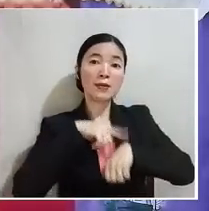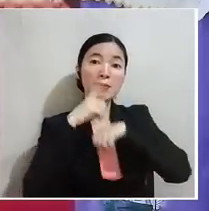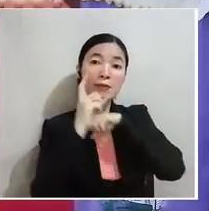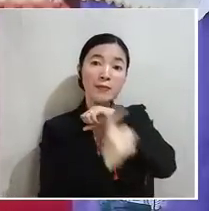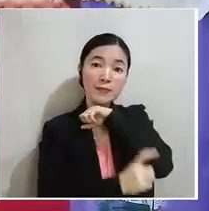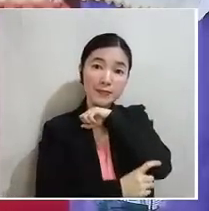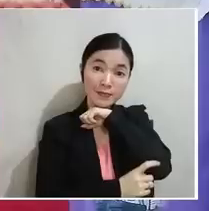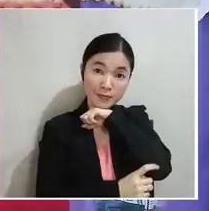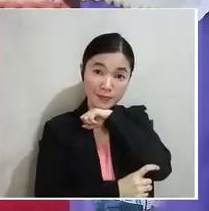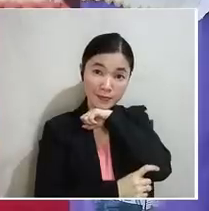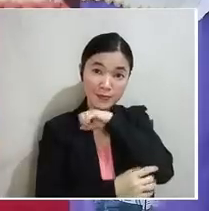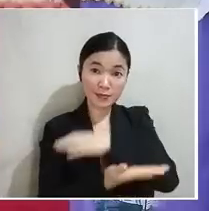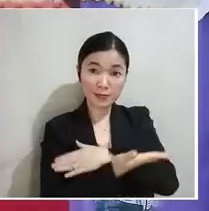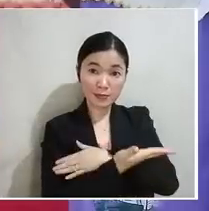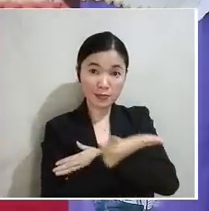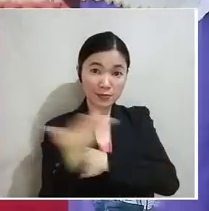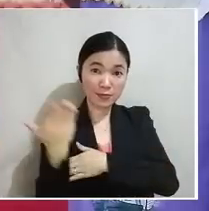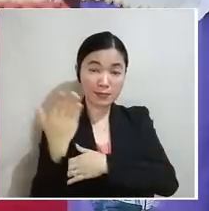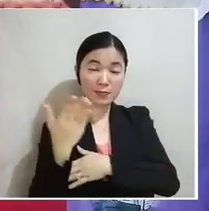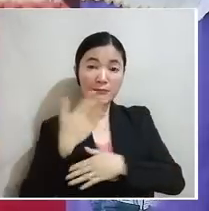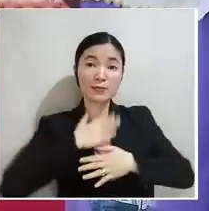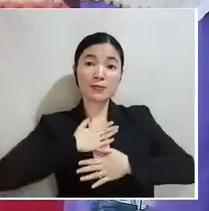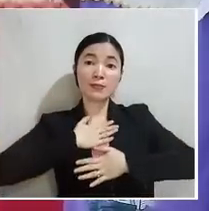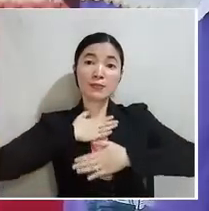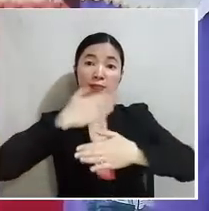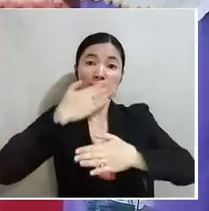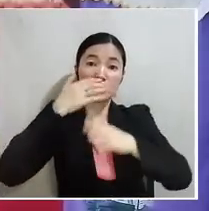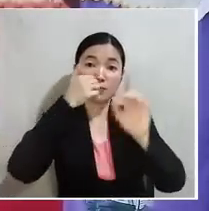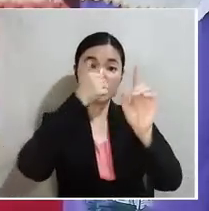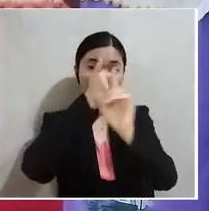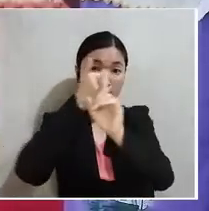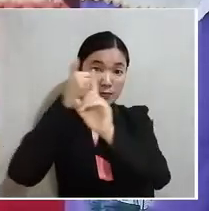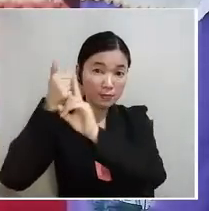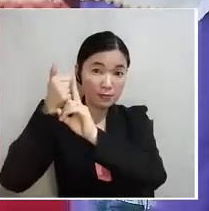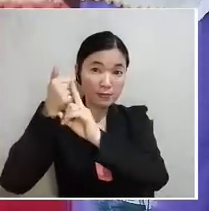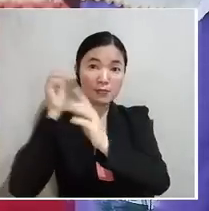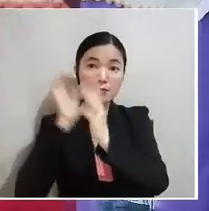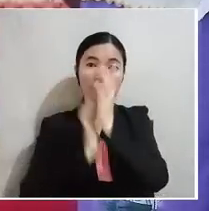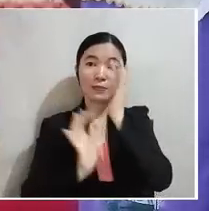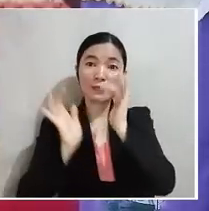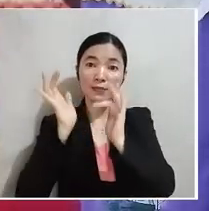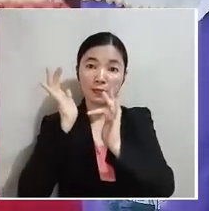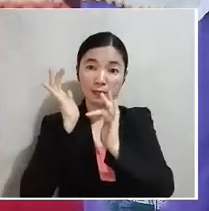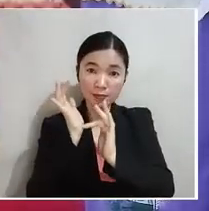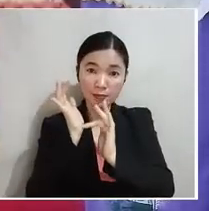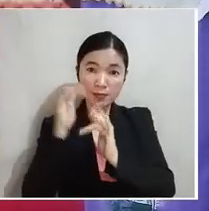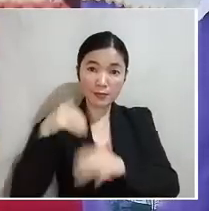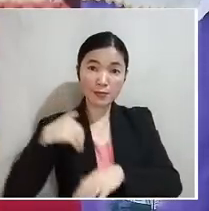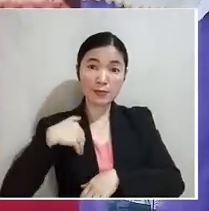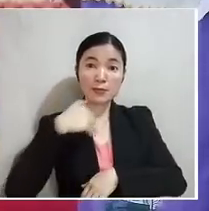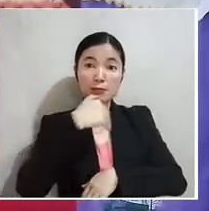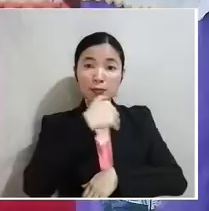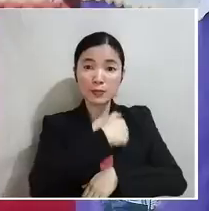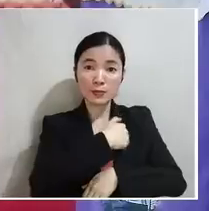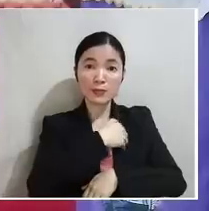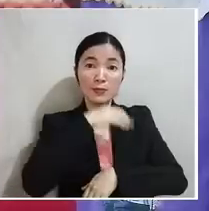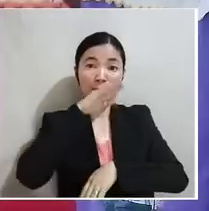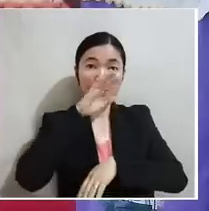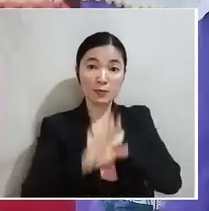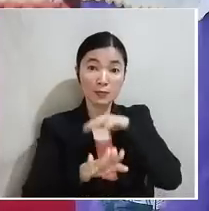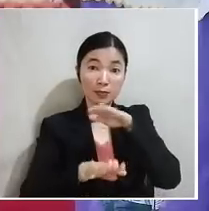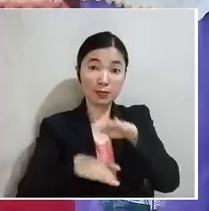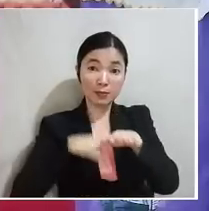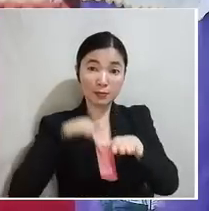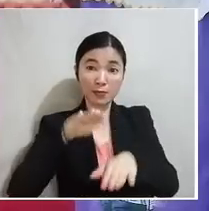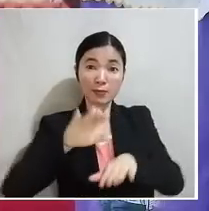we submit ourselves to Jesus, we will walk in the light of His